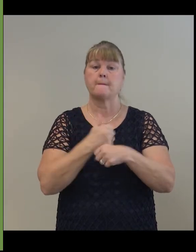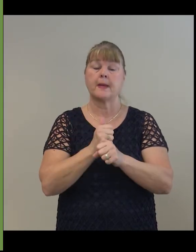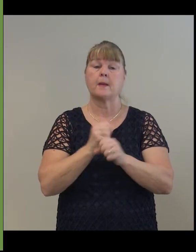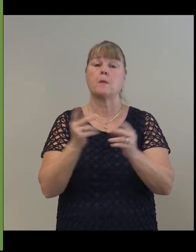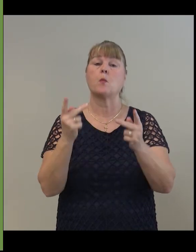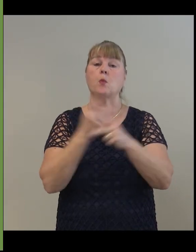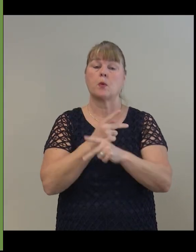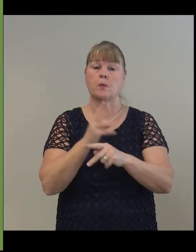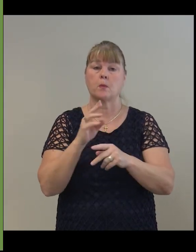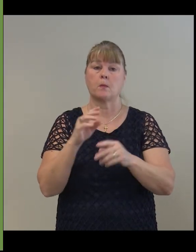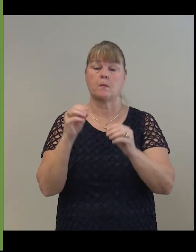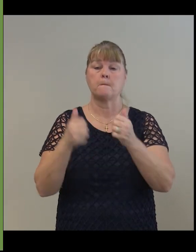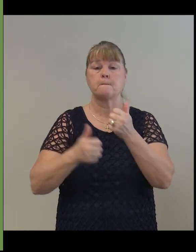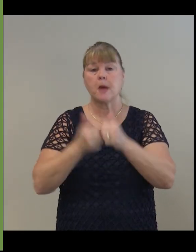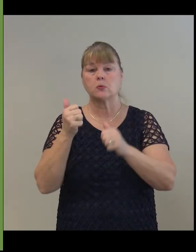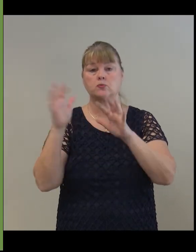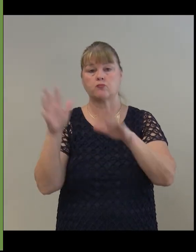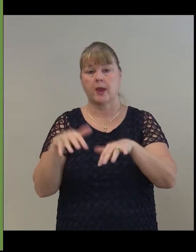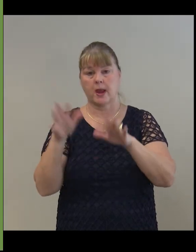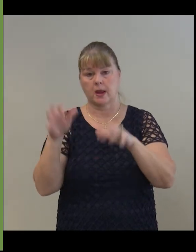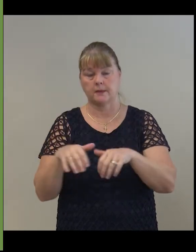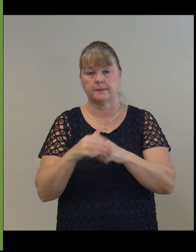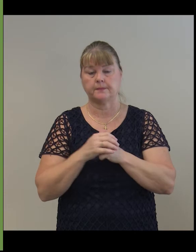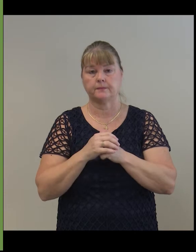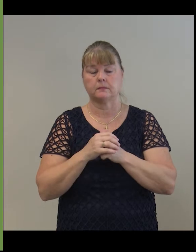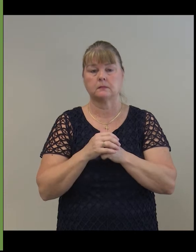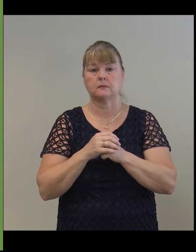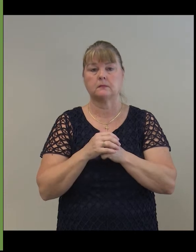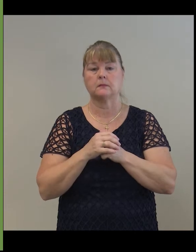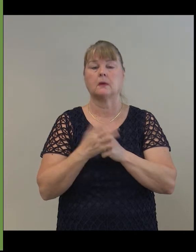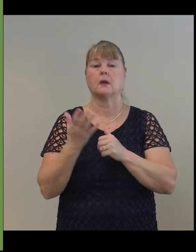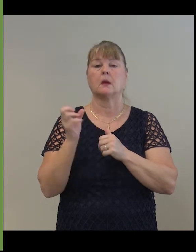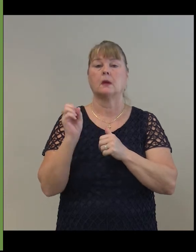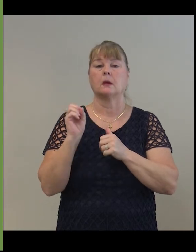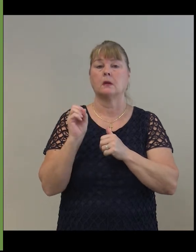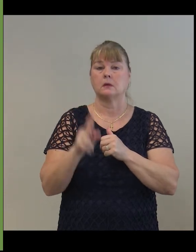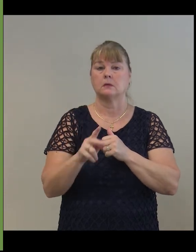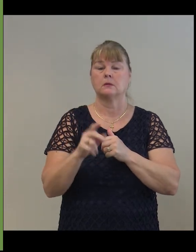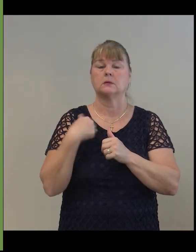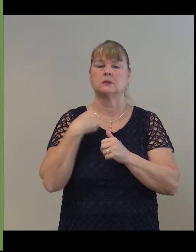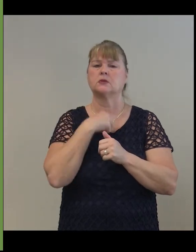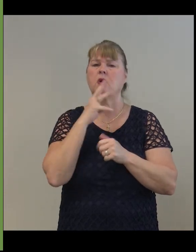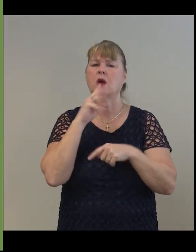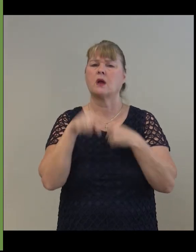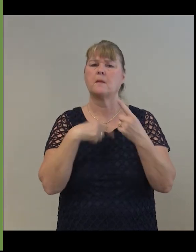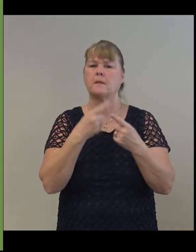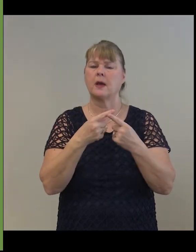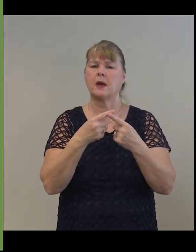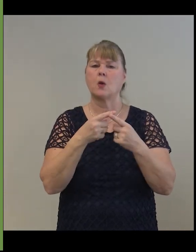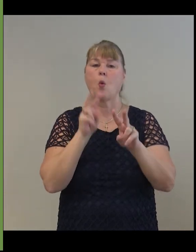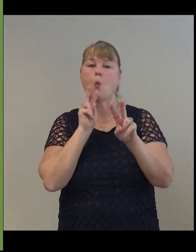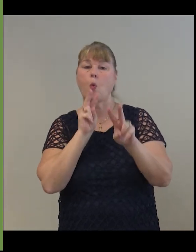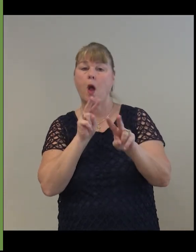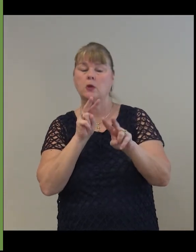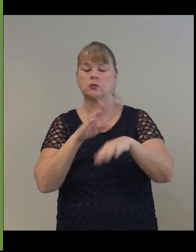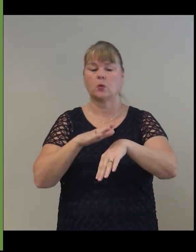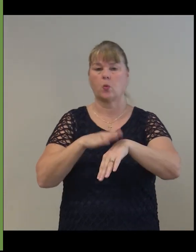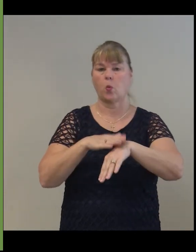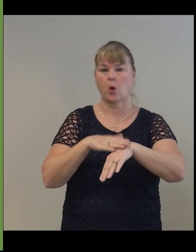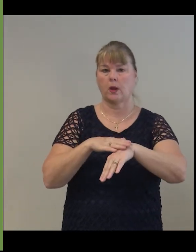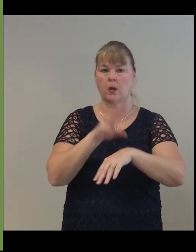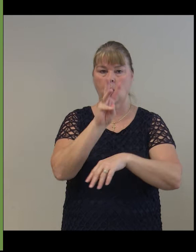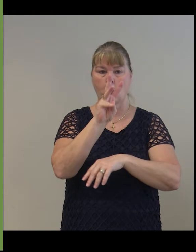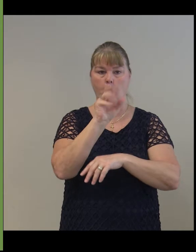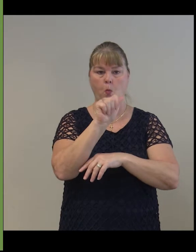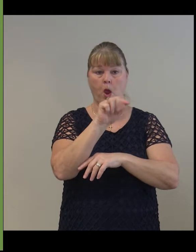All right. Let's talk about watches and warnings. There's a lot of confusion that comes with those, so I wanted to spend just a few minutes talking about